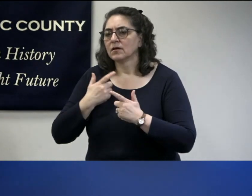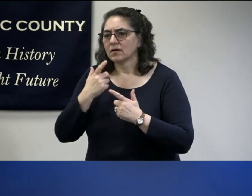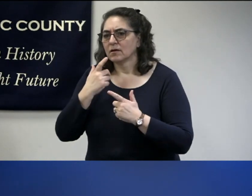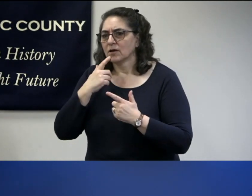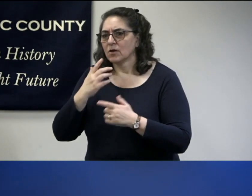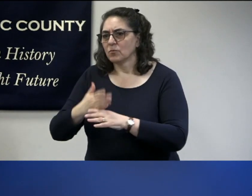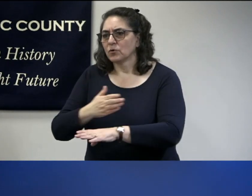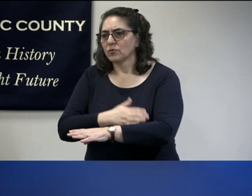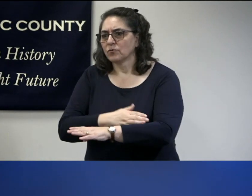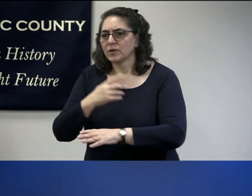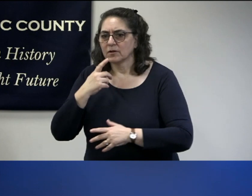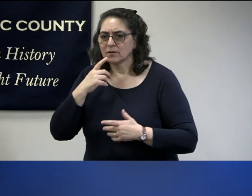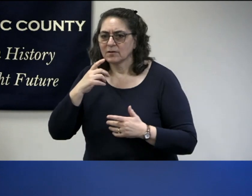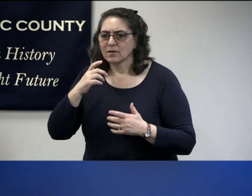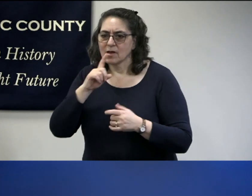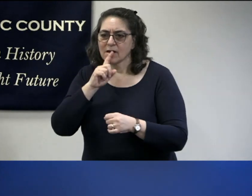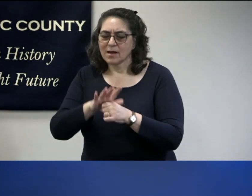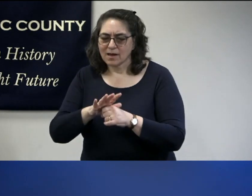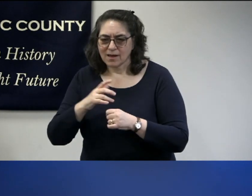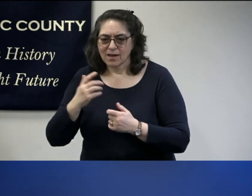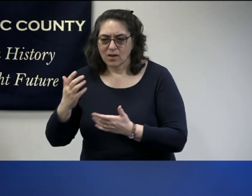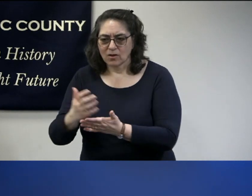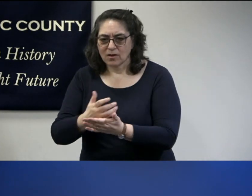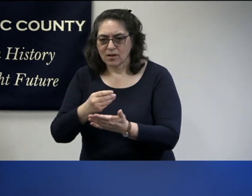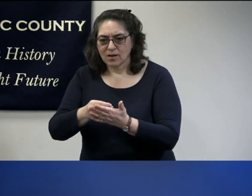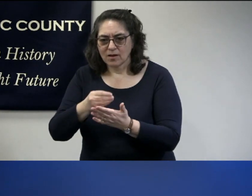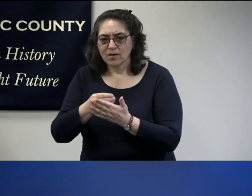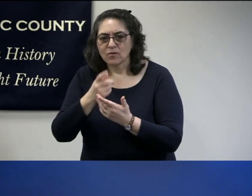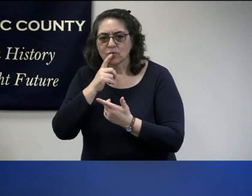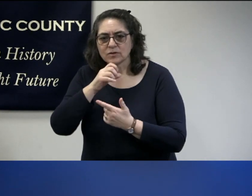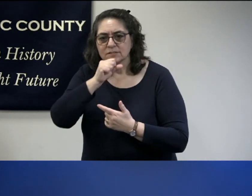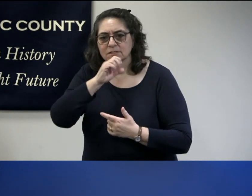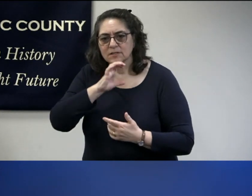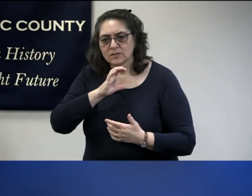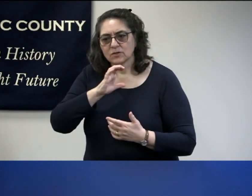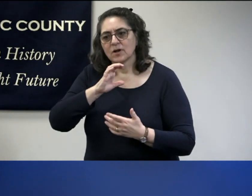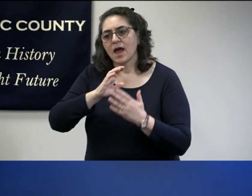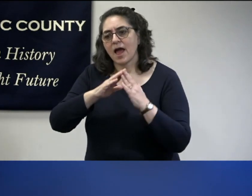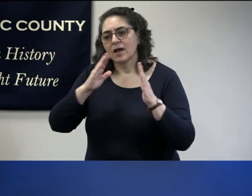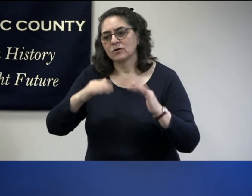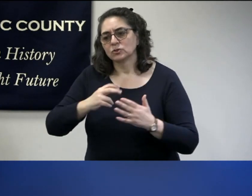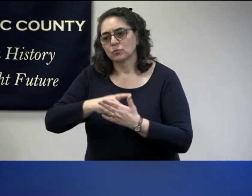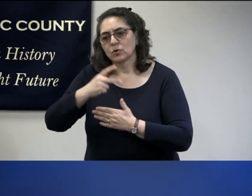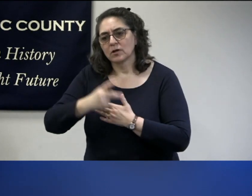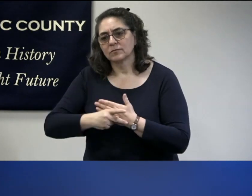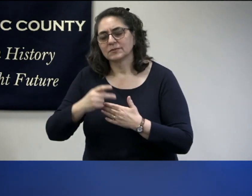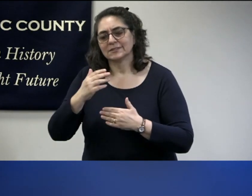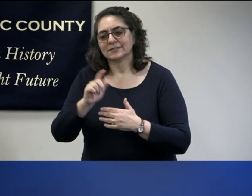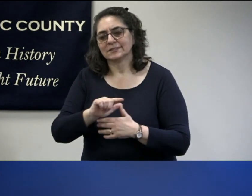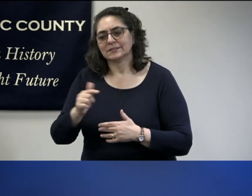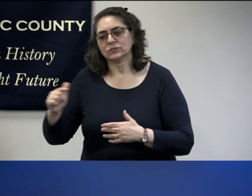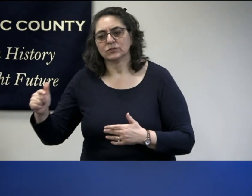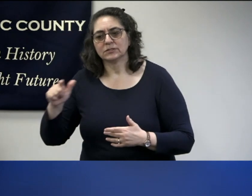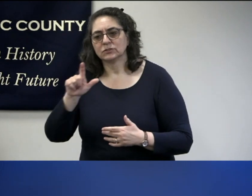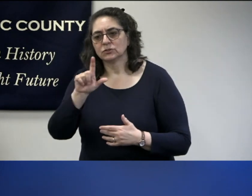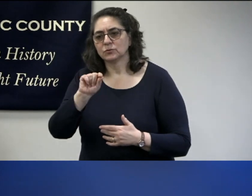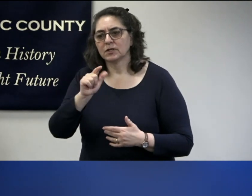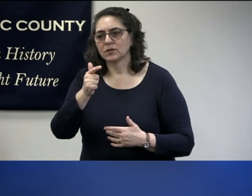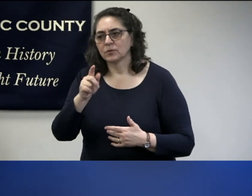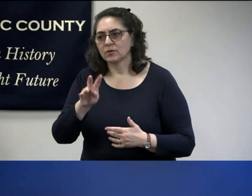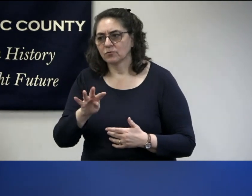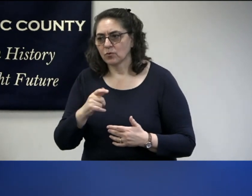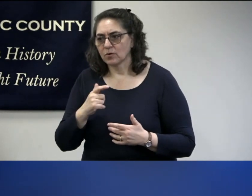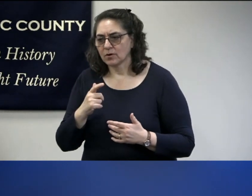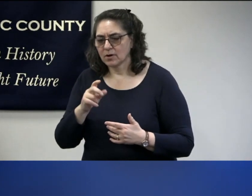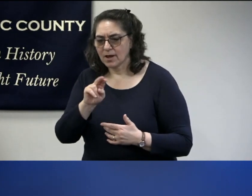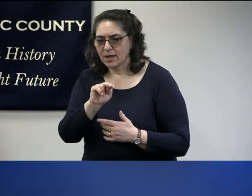of Passaic Guaranteed Revenue Bonds Senior Housing Project, Series 2024, in